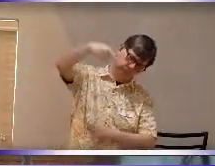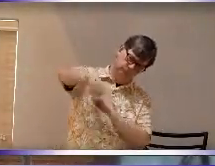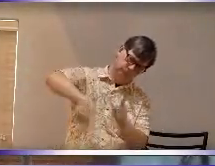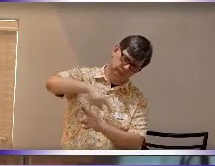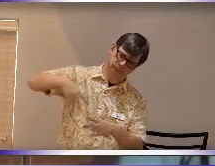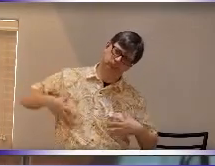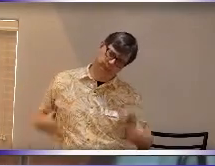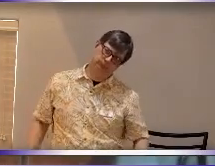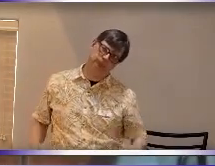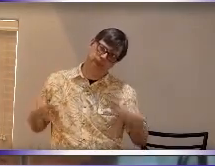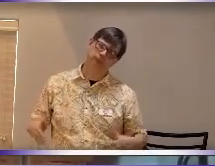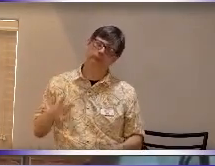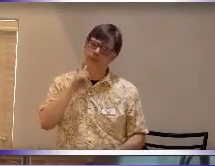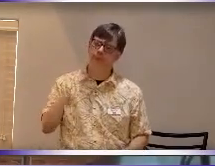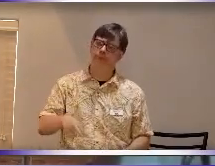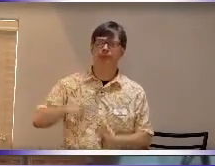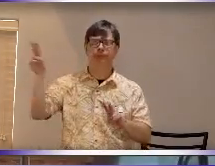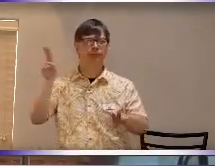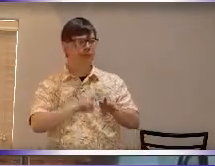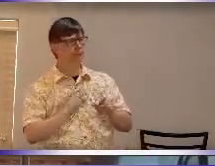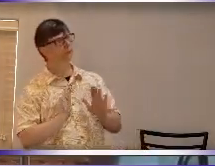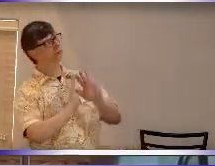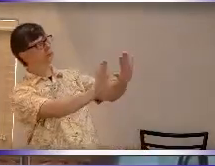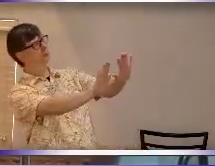for Spiritual Living, and it's 7 minutes away.